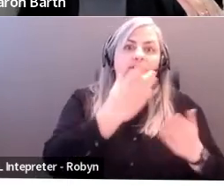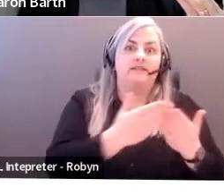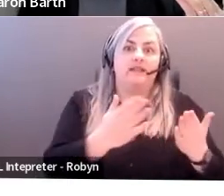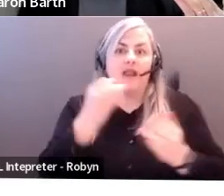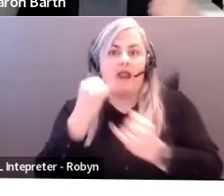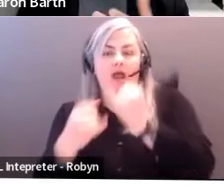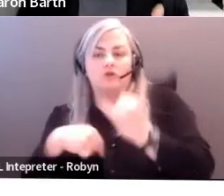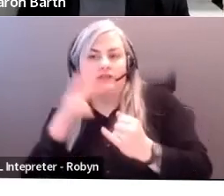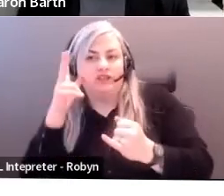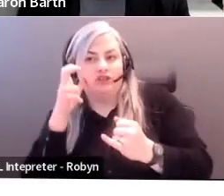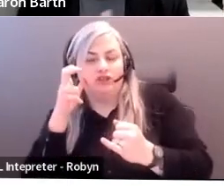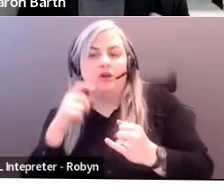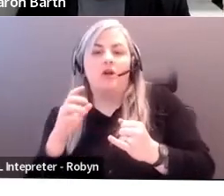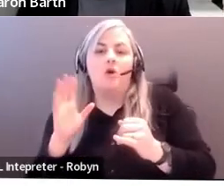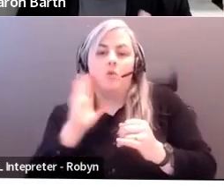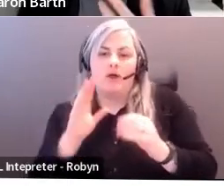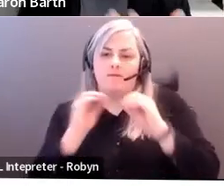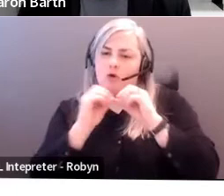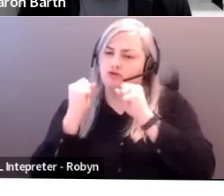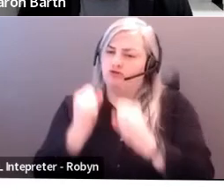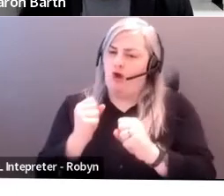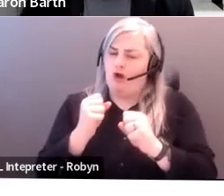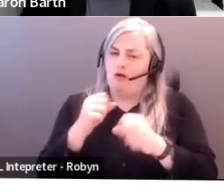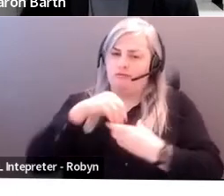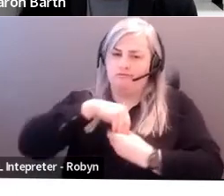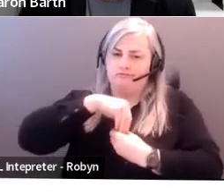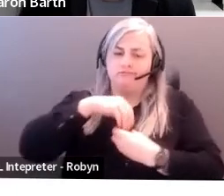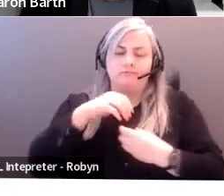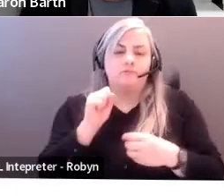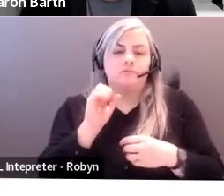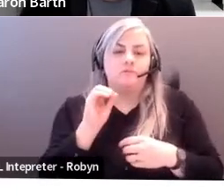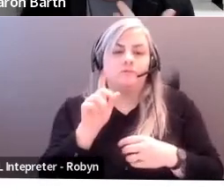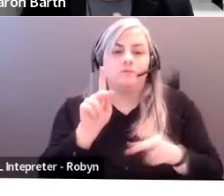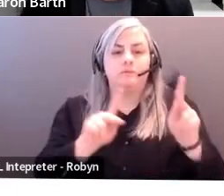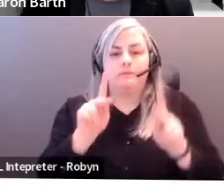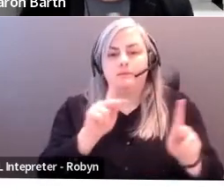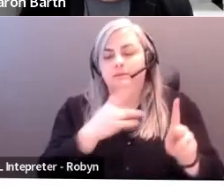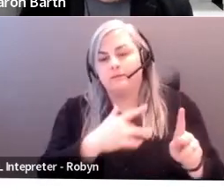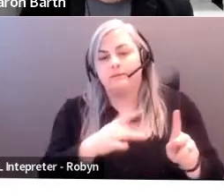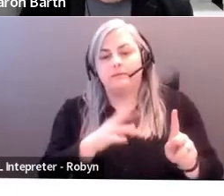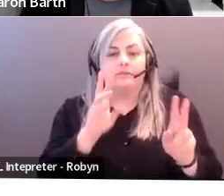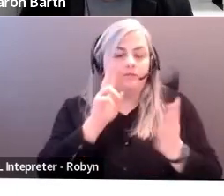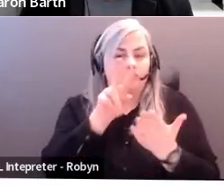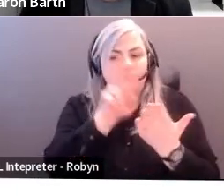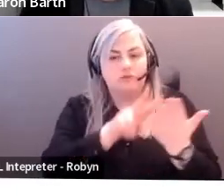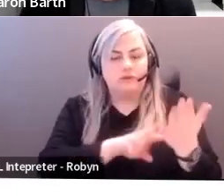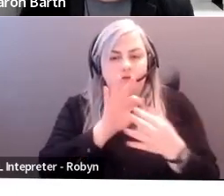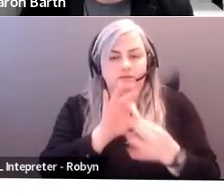hear. So a good example from people who, for example, read stuff on